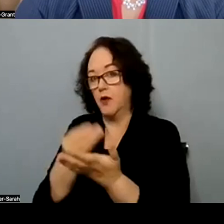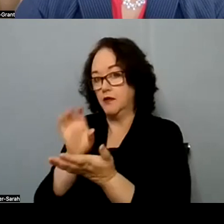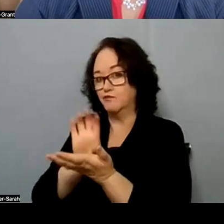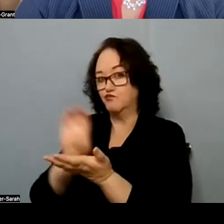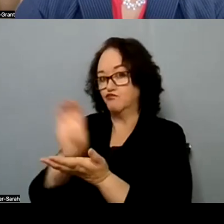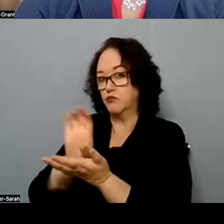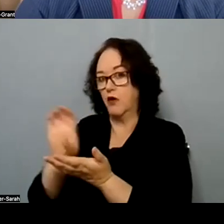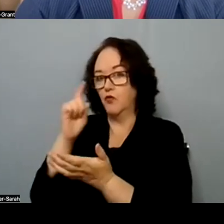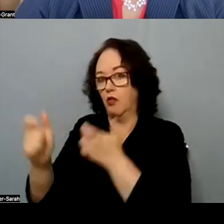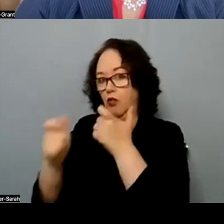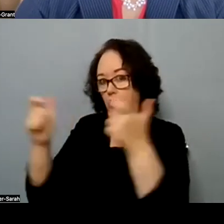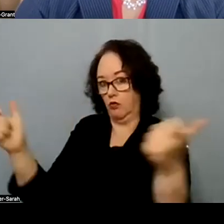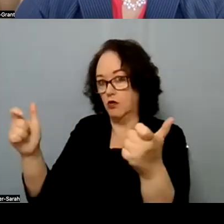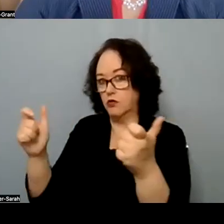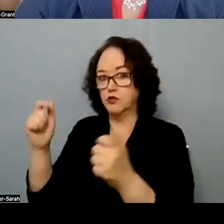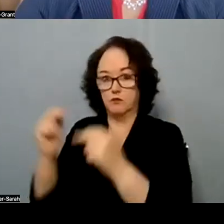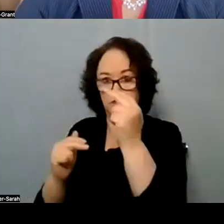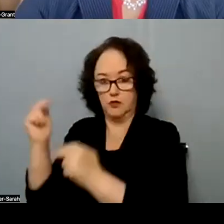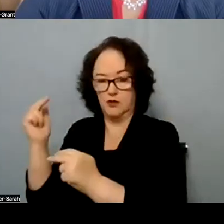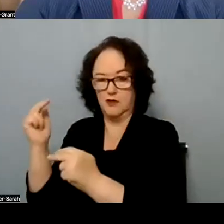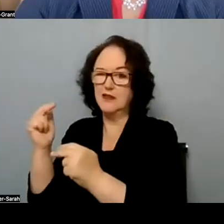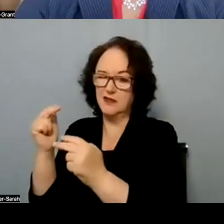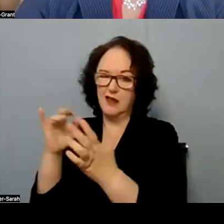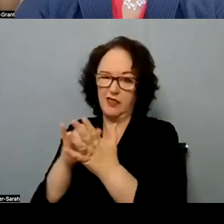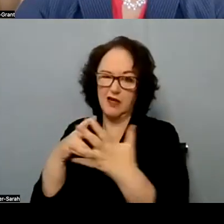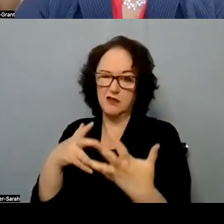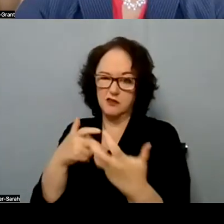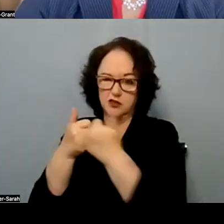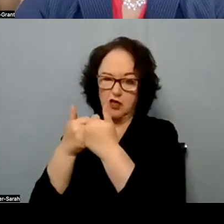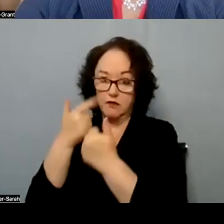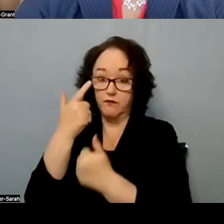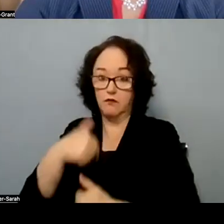So that's still a challenge for us, but we're going to continue to look at how can we make our